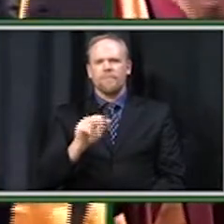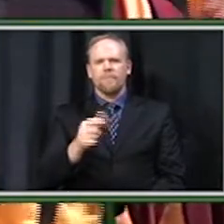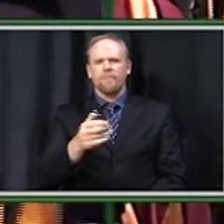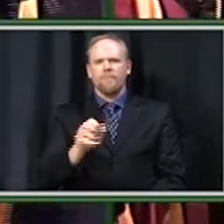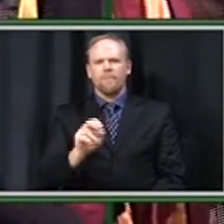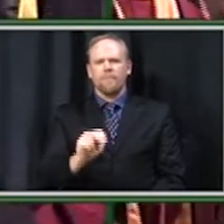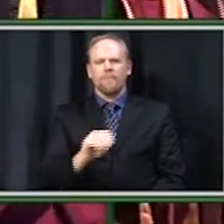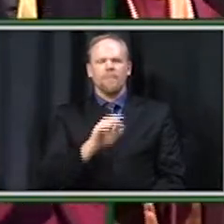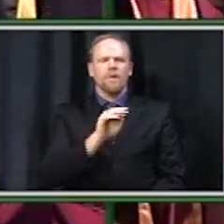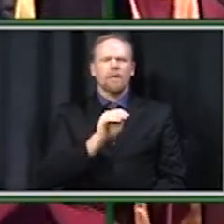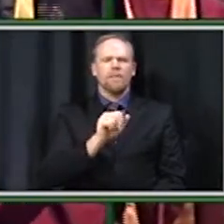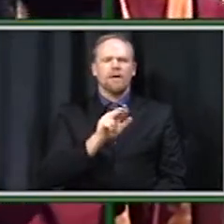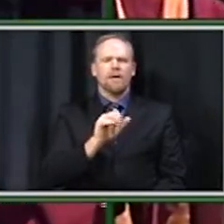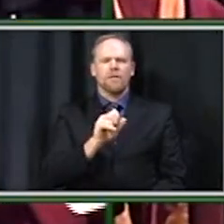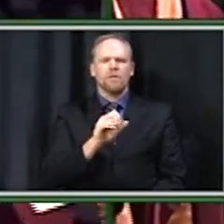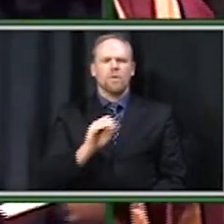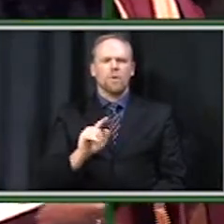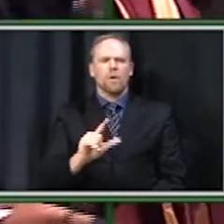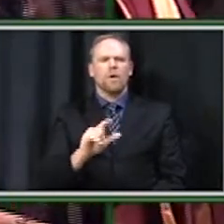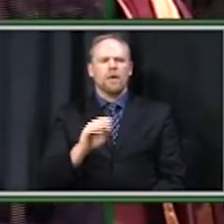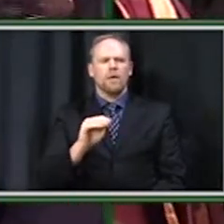Marisol Ureña.